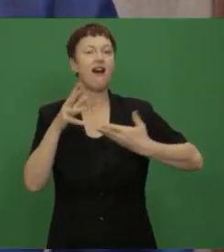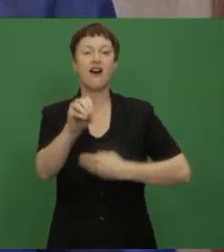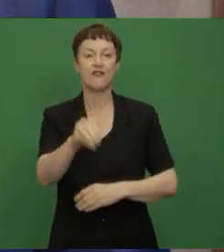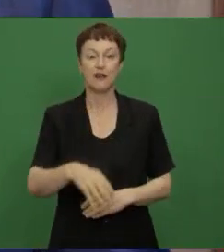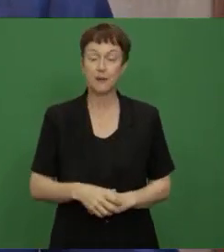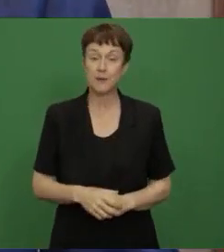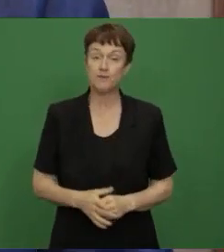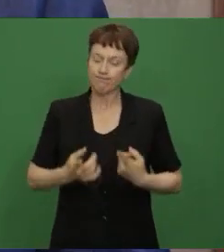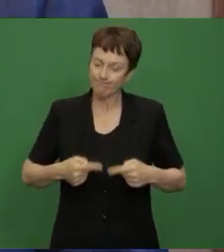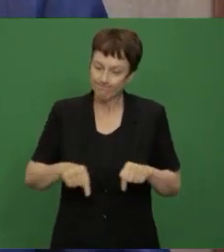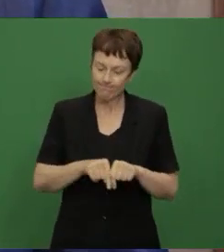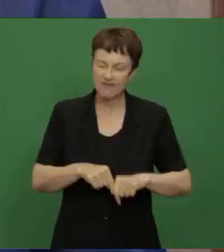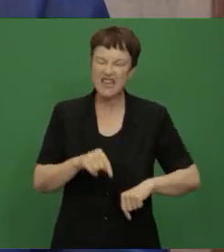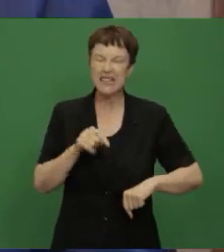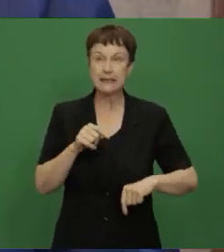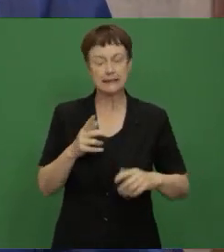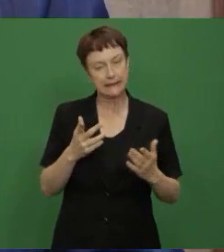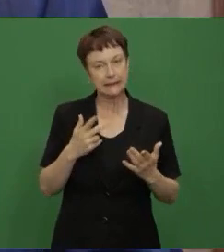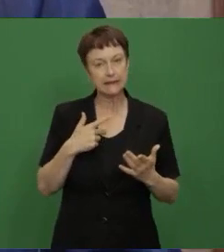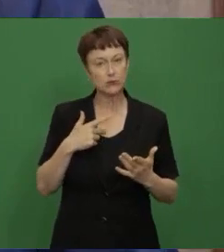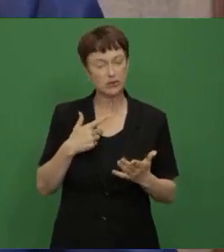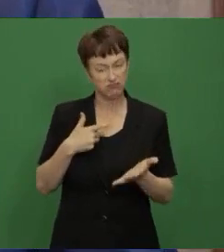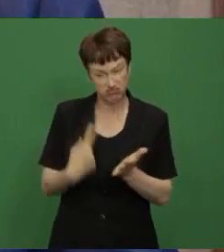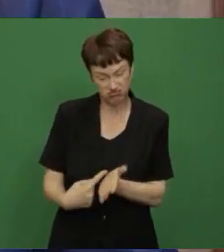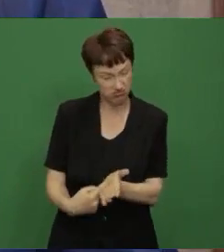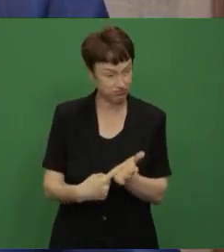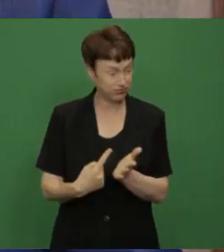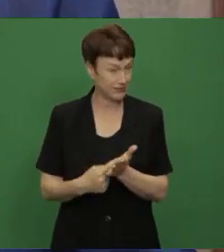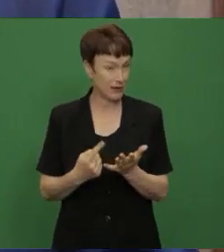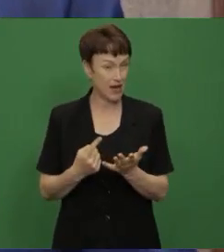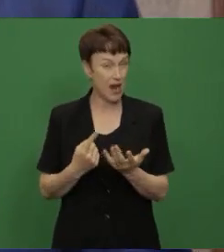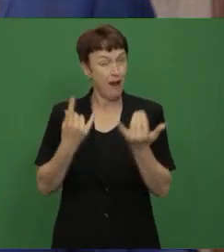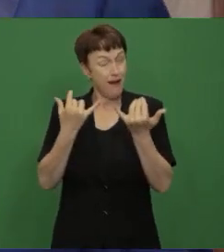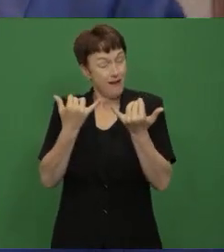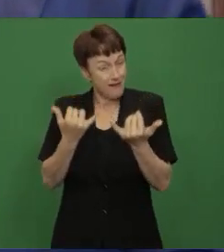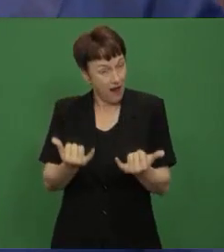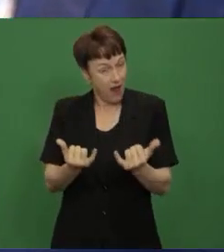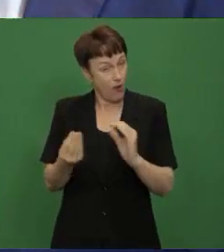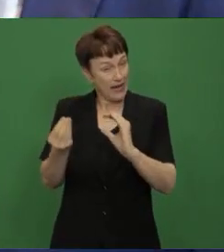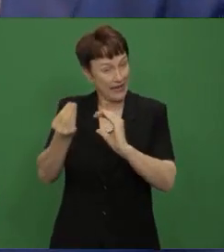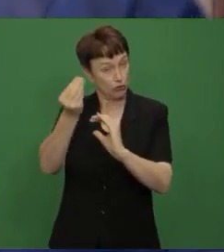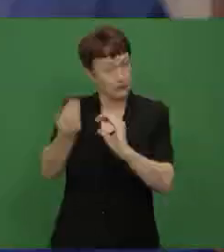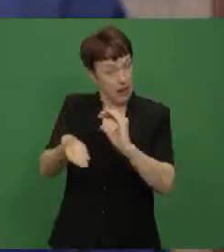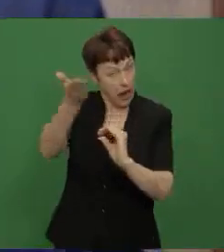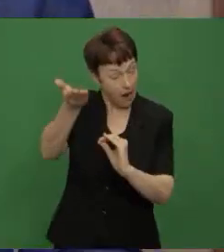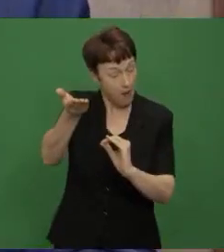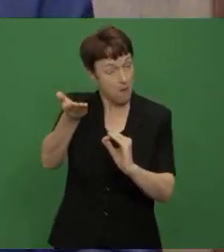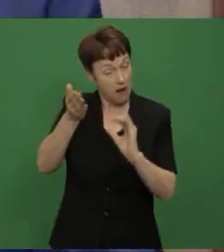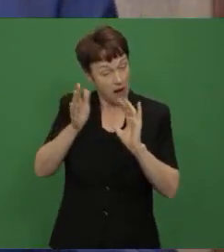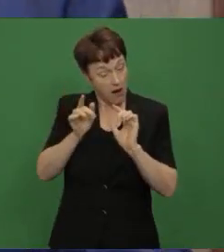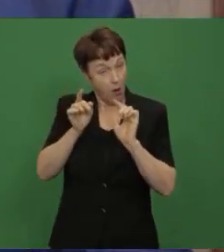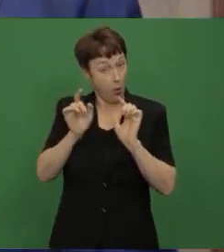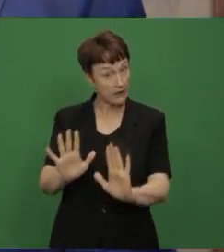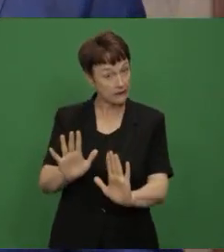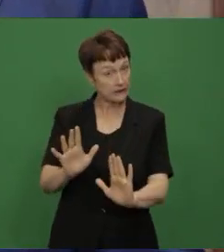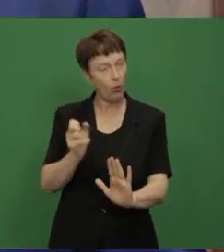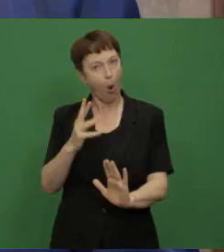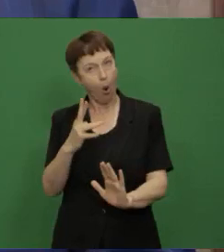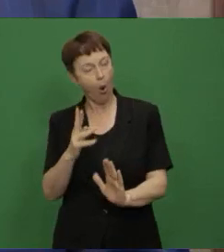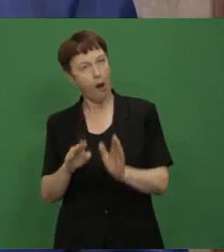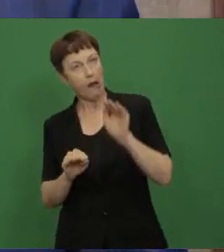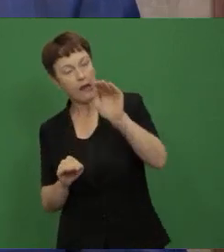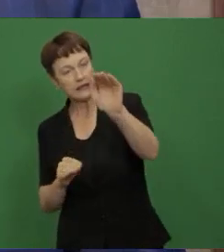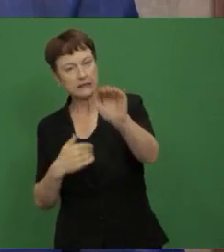to decide whether to act now or later. Given the relative stability in the underlying